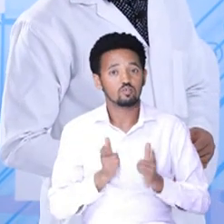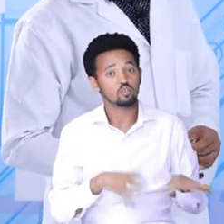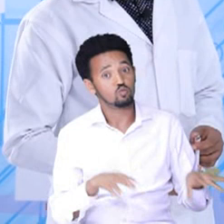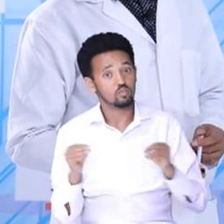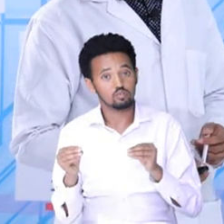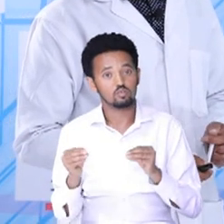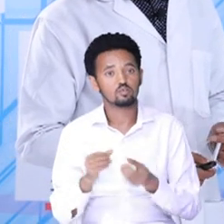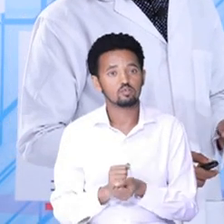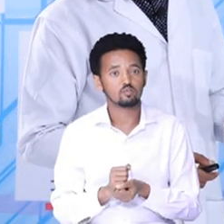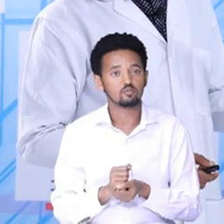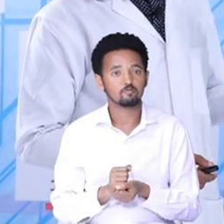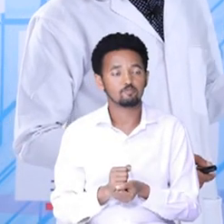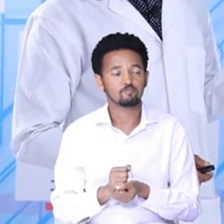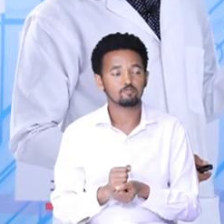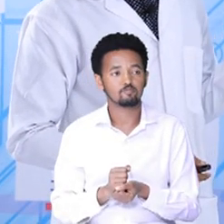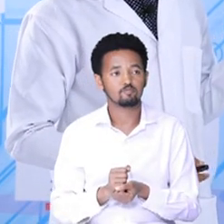Students,